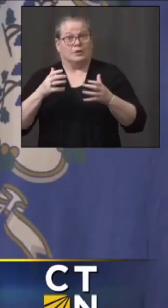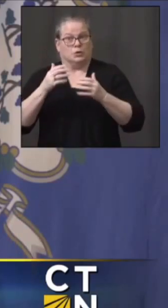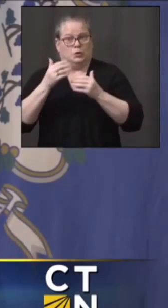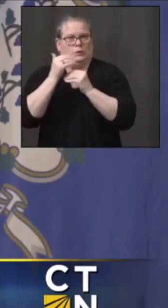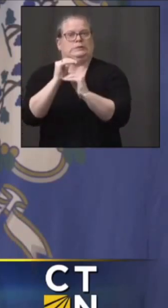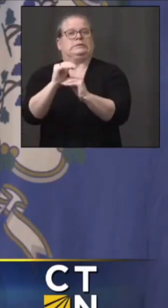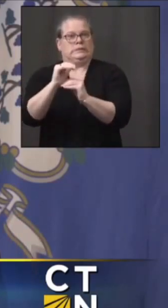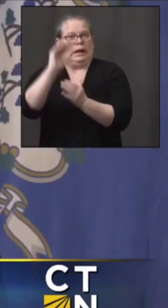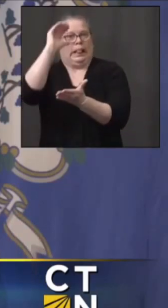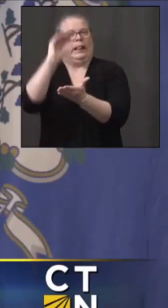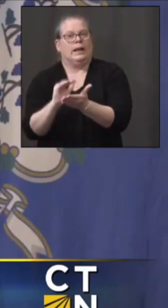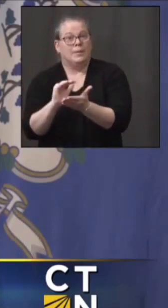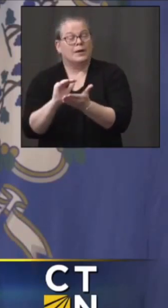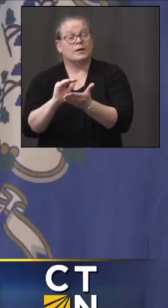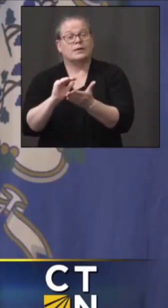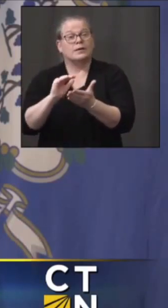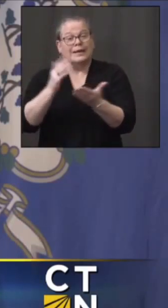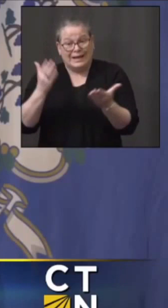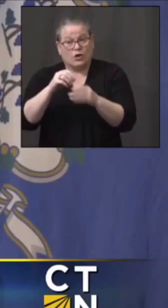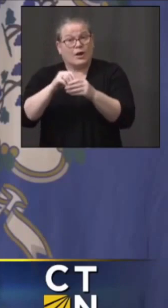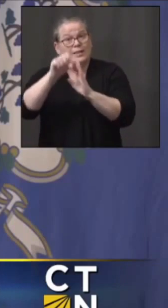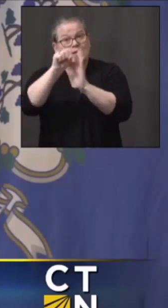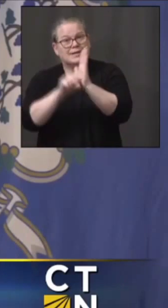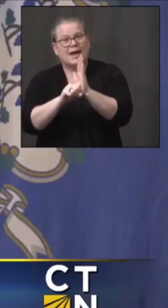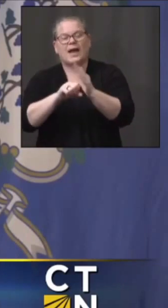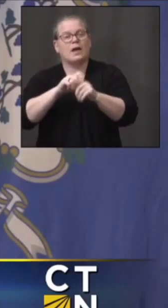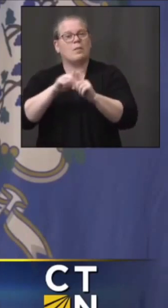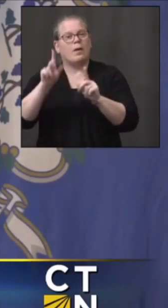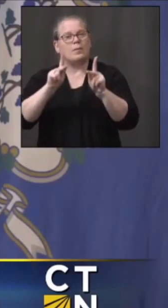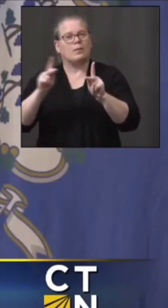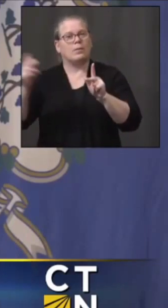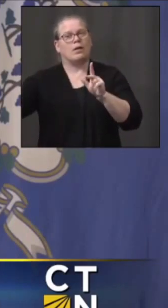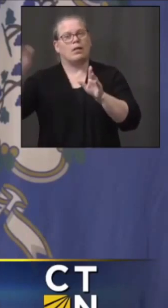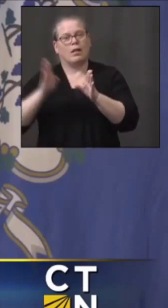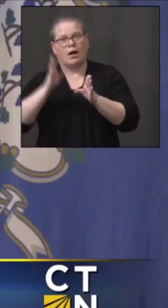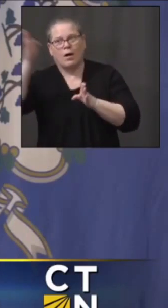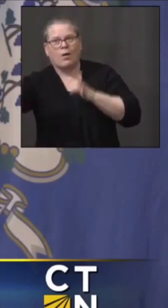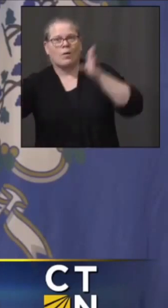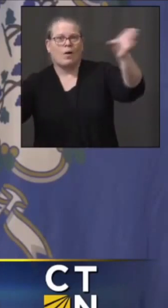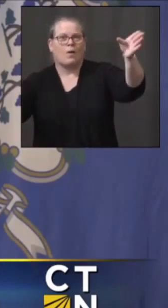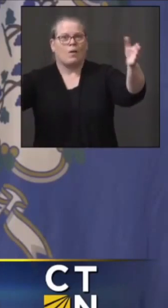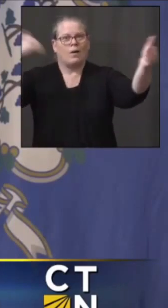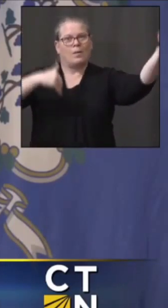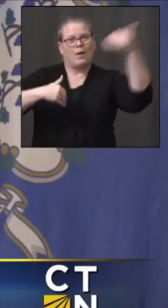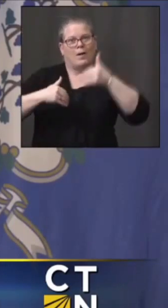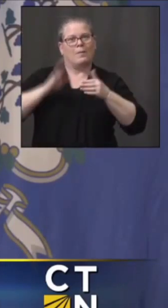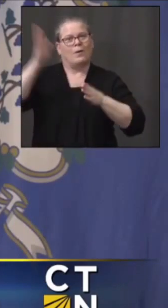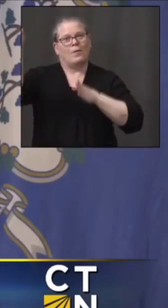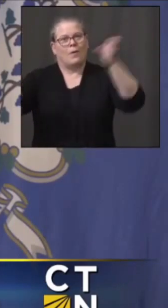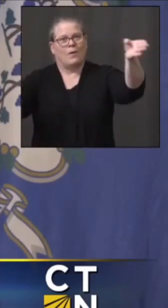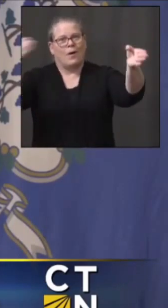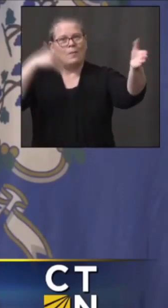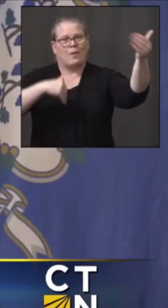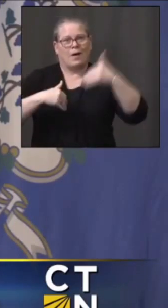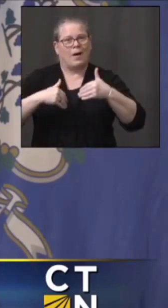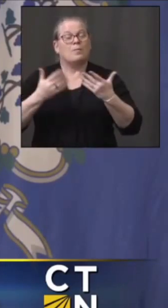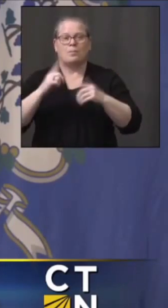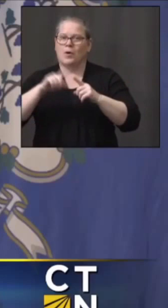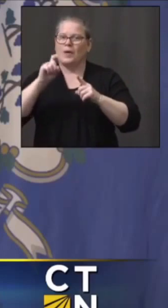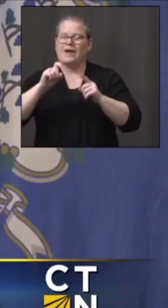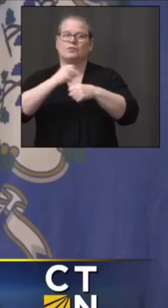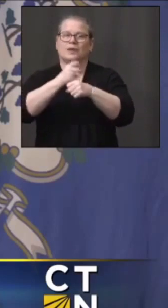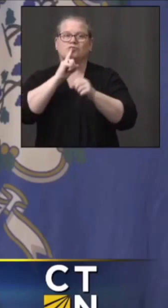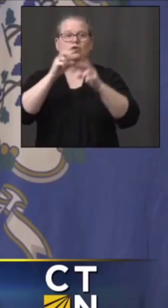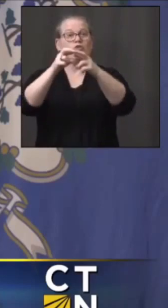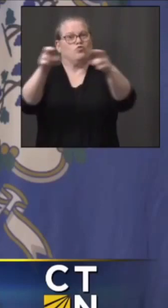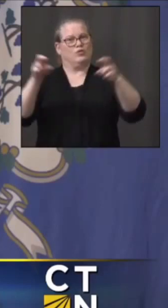state, but we're not an island, which is why we got to do everything we can on a regional basis to see if we can bend the curve. Governor, can I